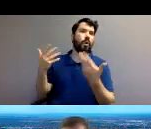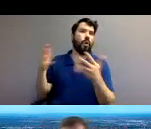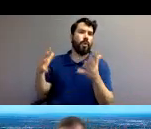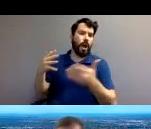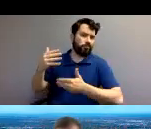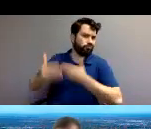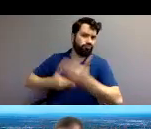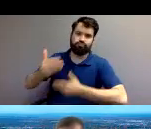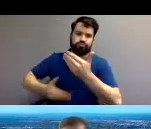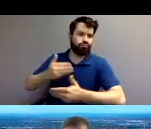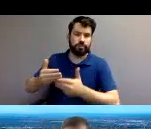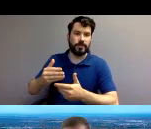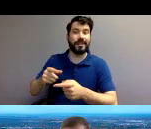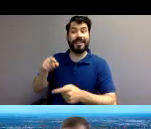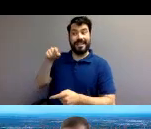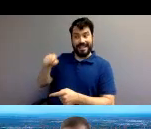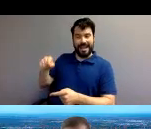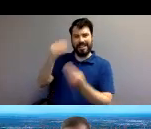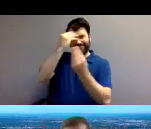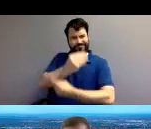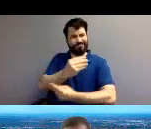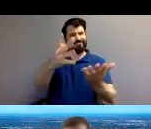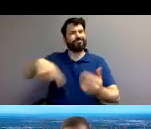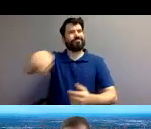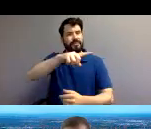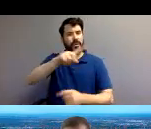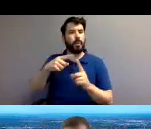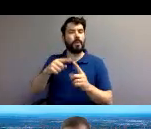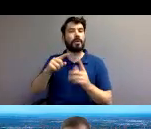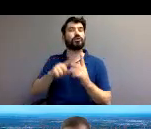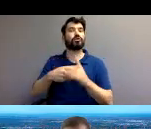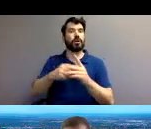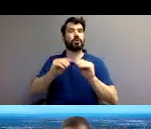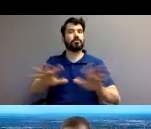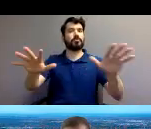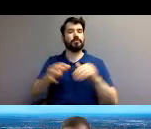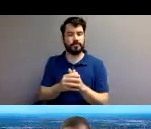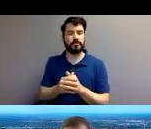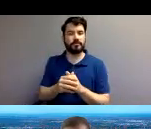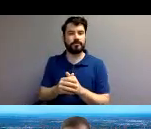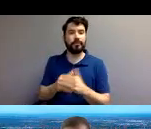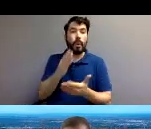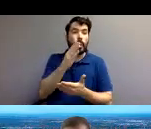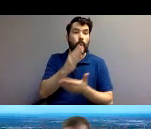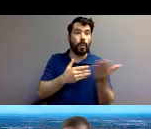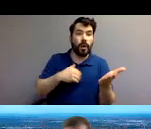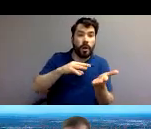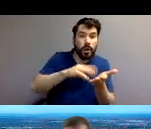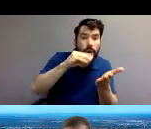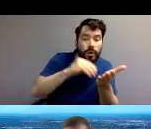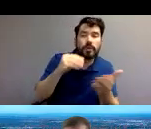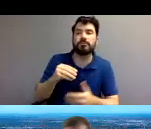to the entire organization. We'll share some lessons learned and some best practices for those